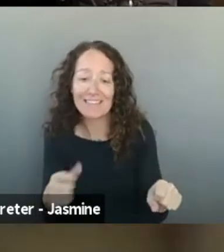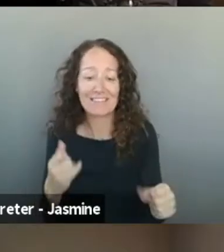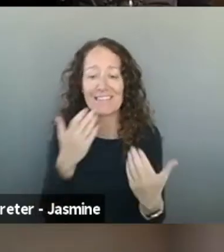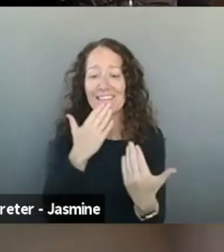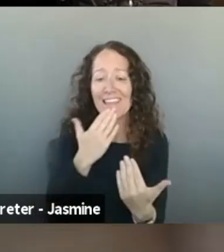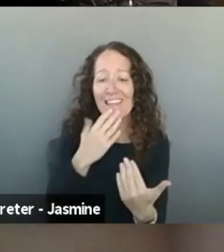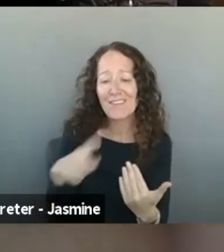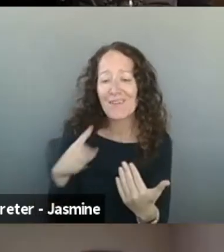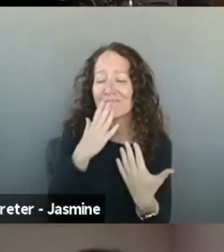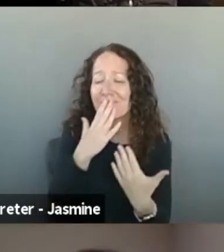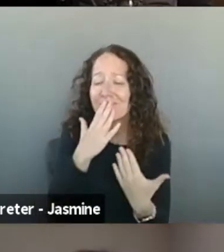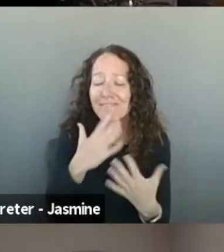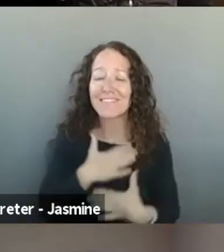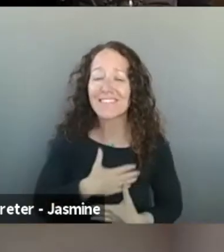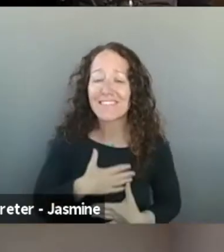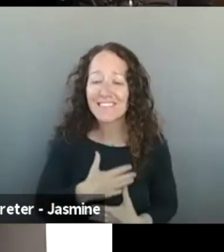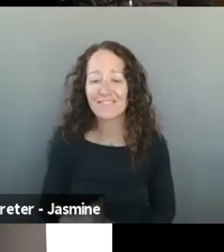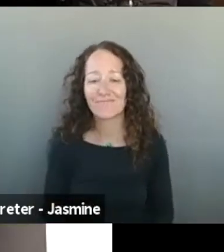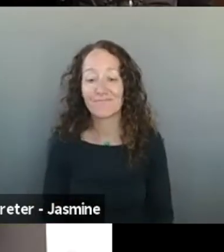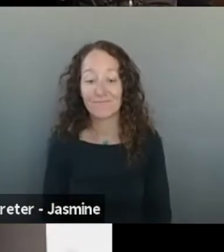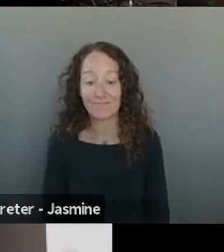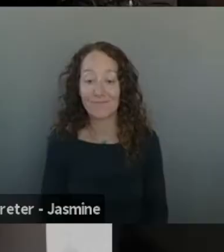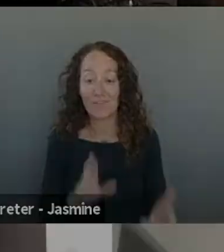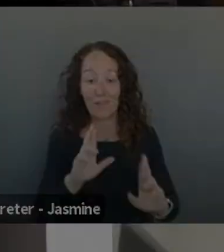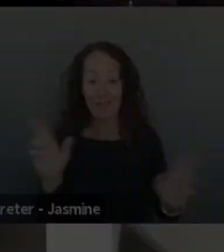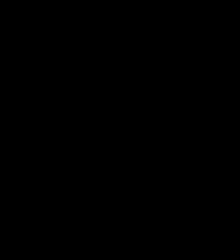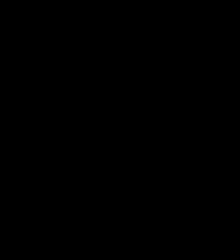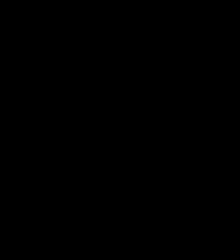all. And here we go.